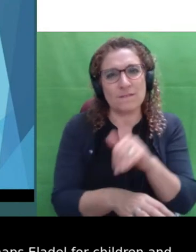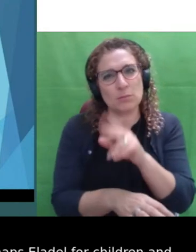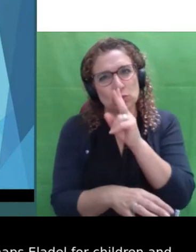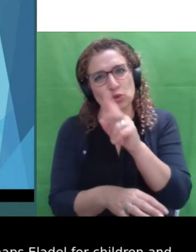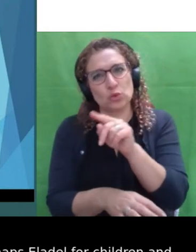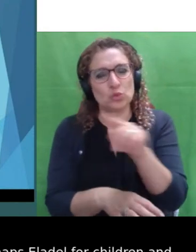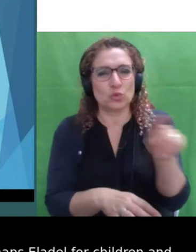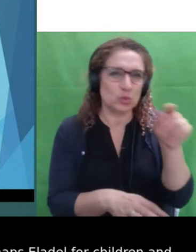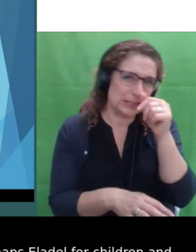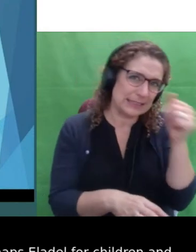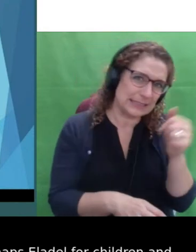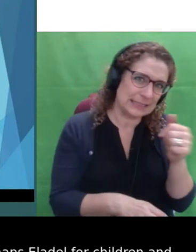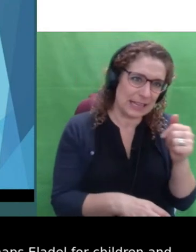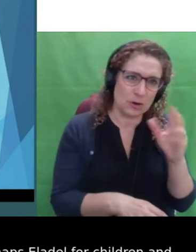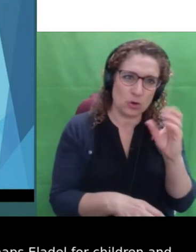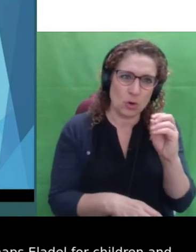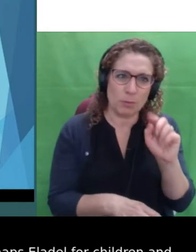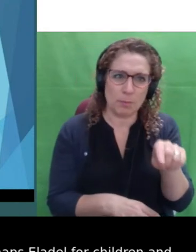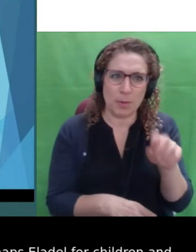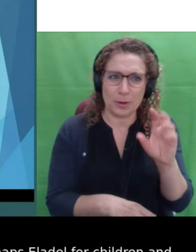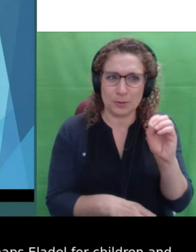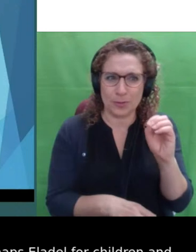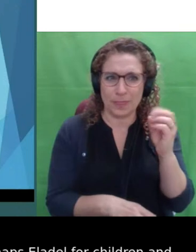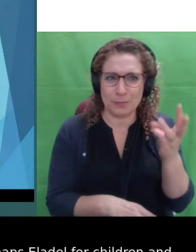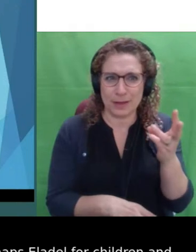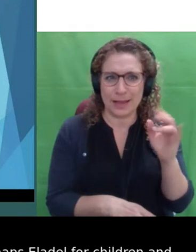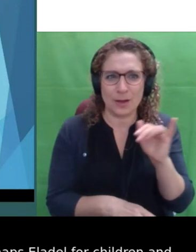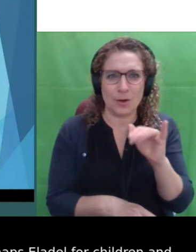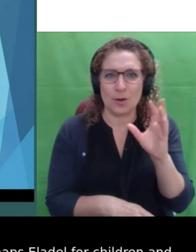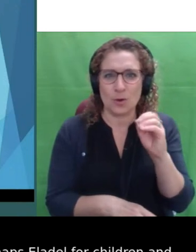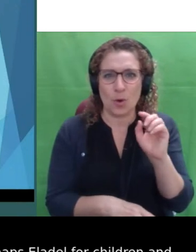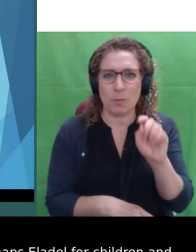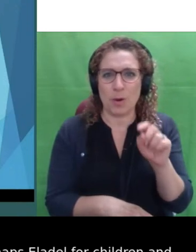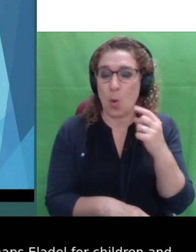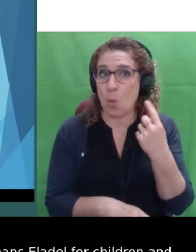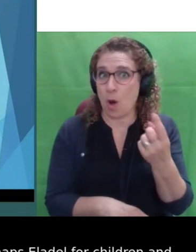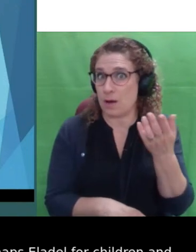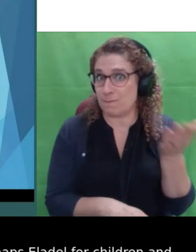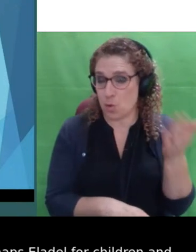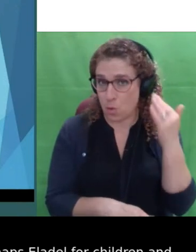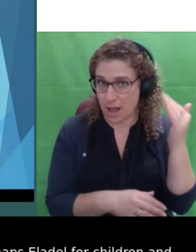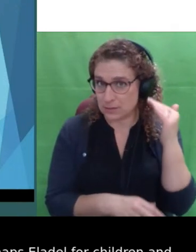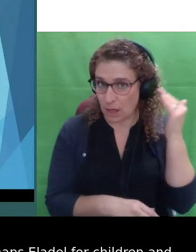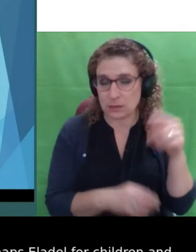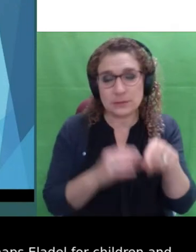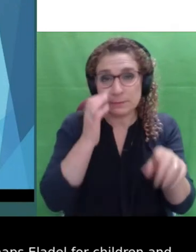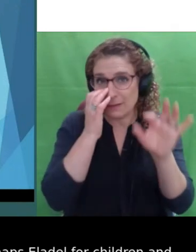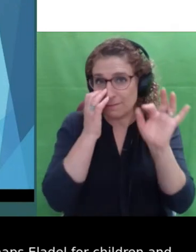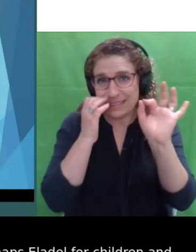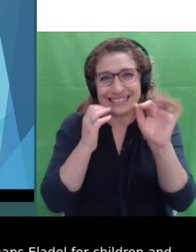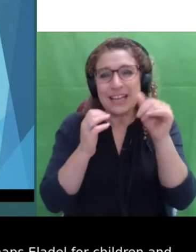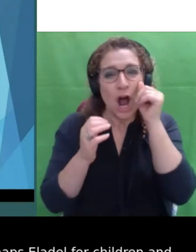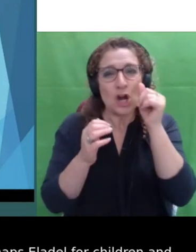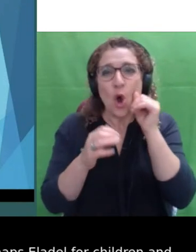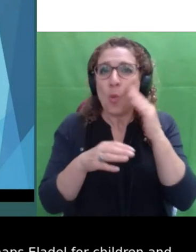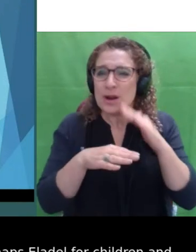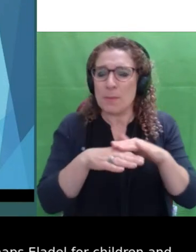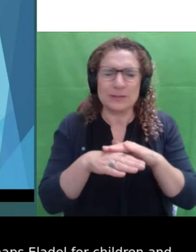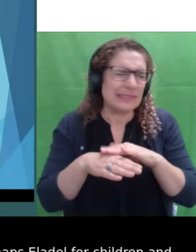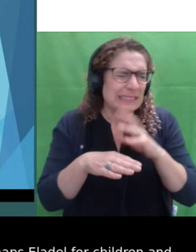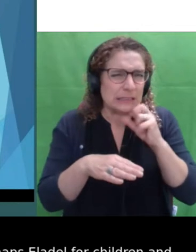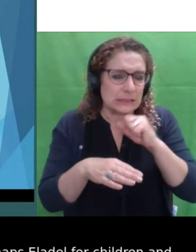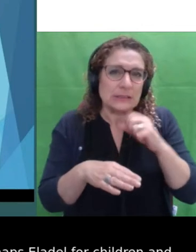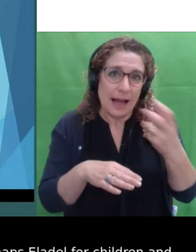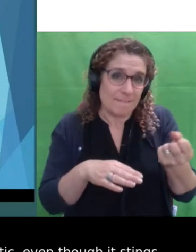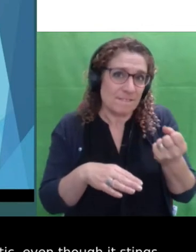0.03 and 0.1 for adults it's just fantastic even though it stings when you put it on